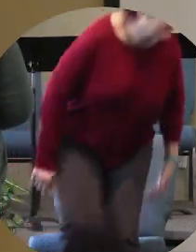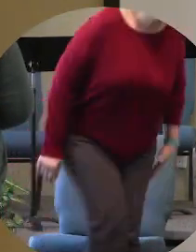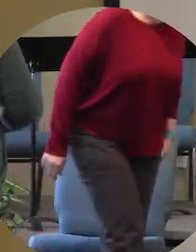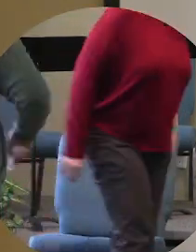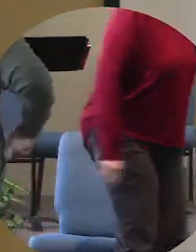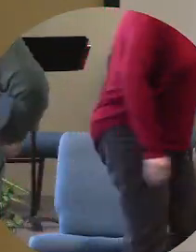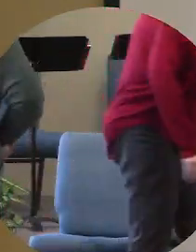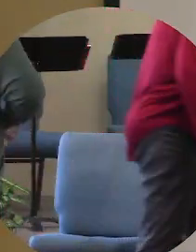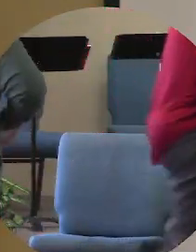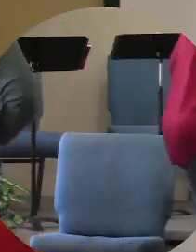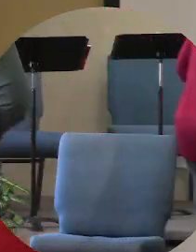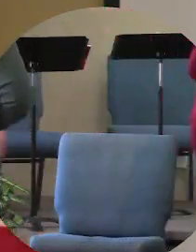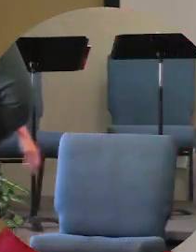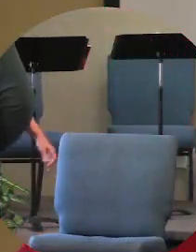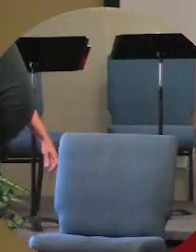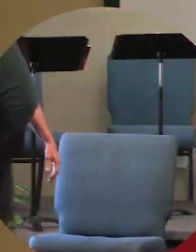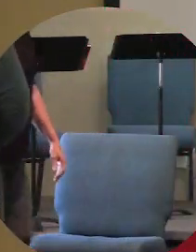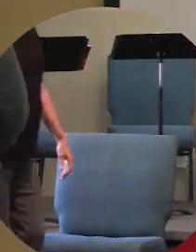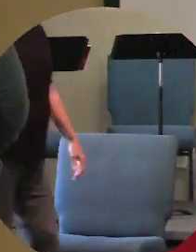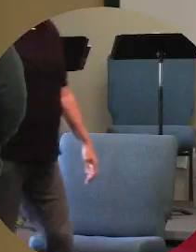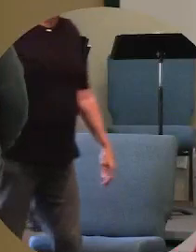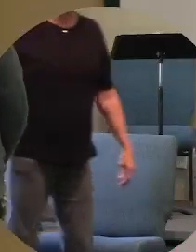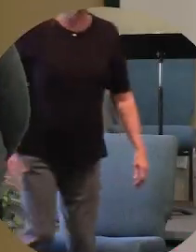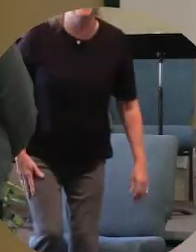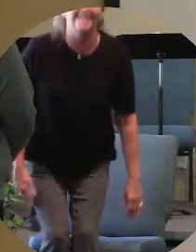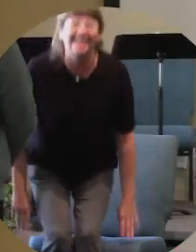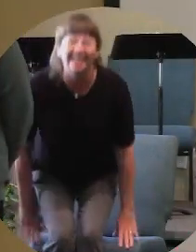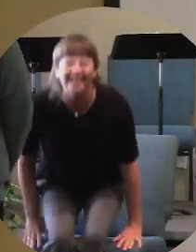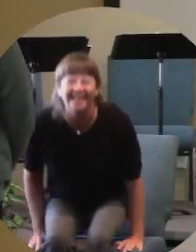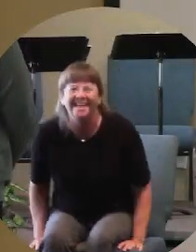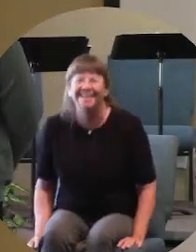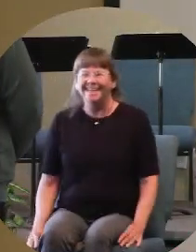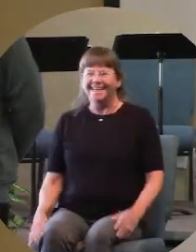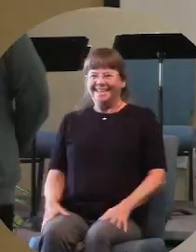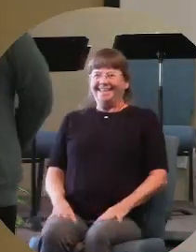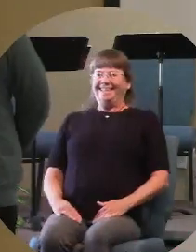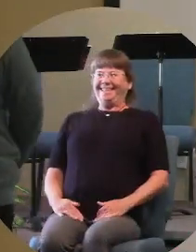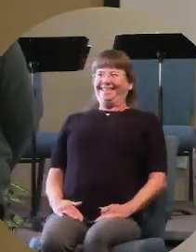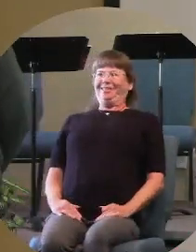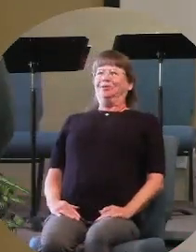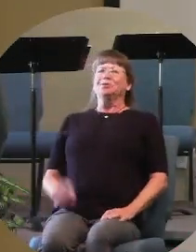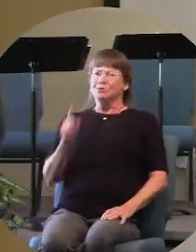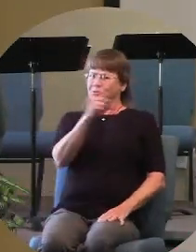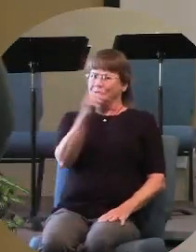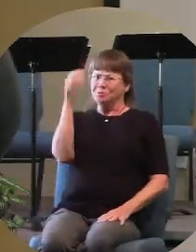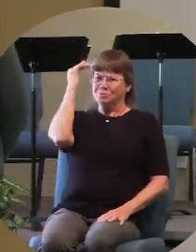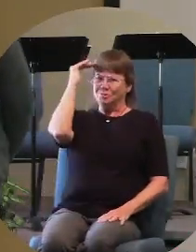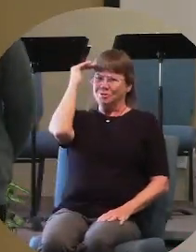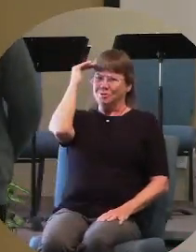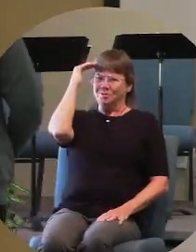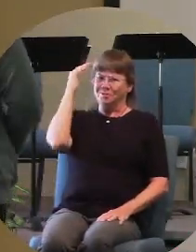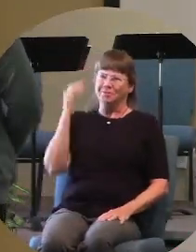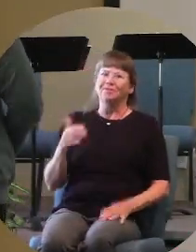Only Trust Him. See, what a great memory I've got. You guys probably know this. The words will be on the screen.